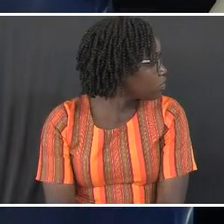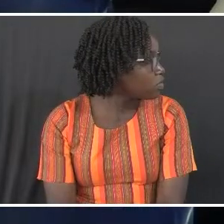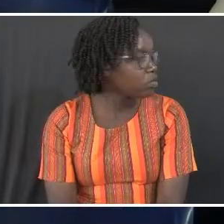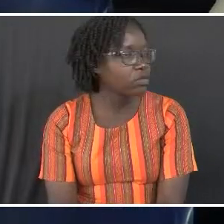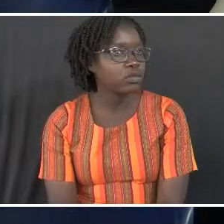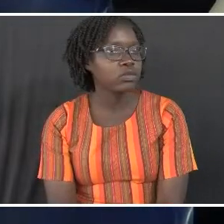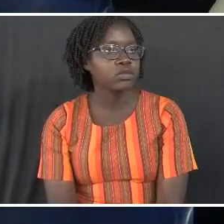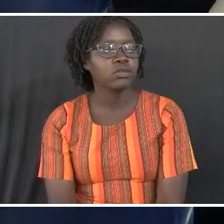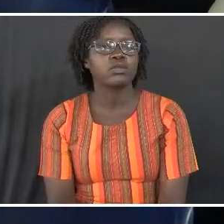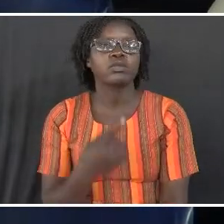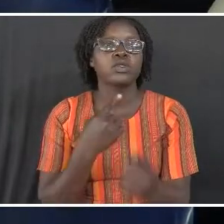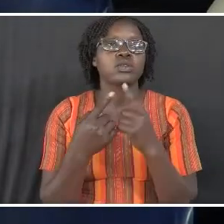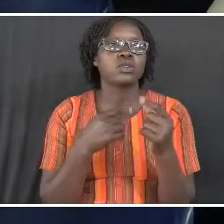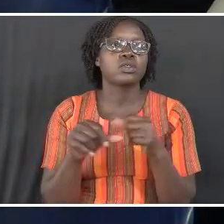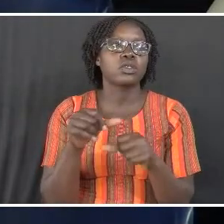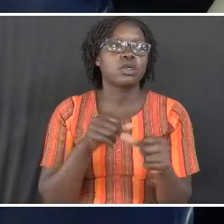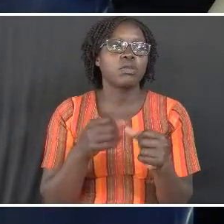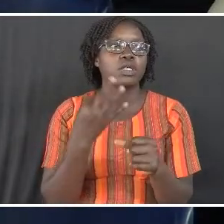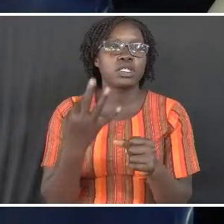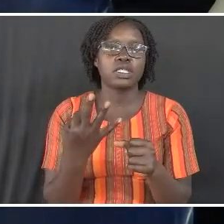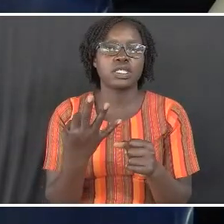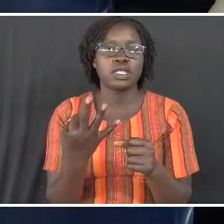So we'll talk about 3